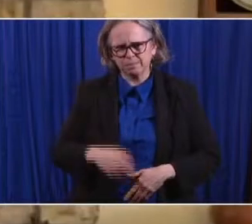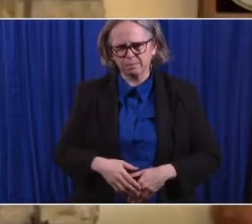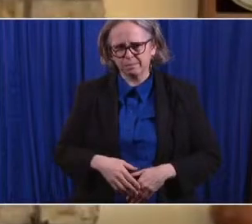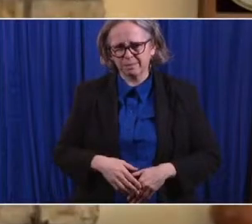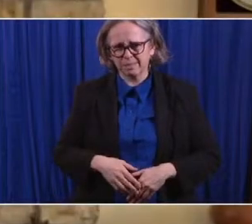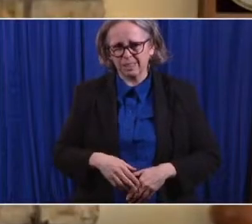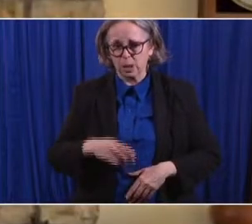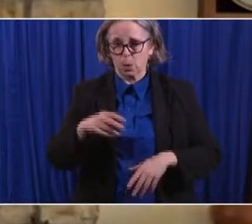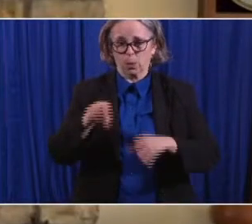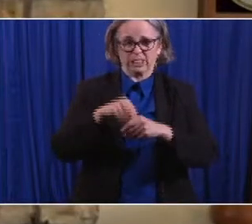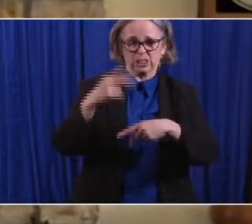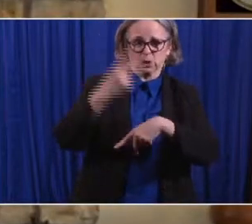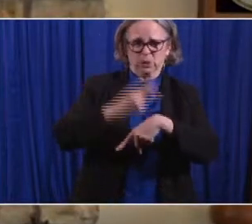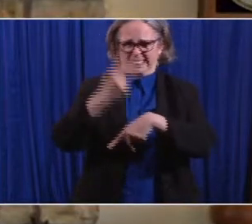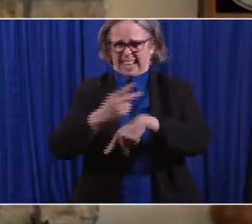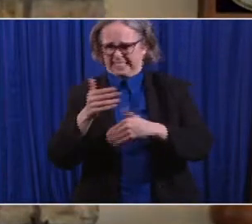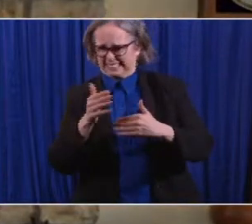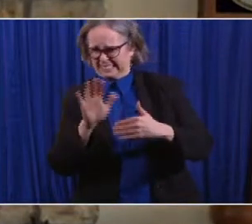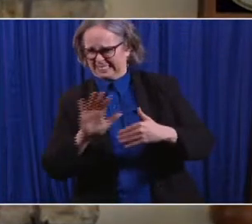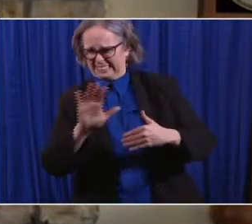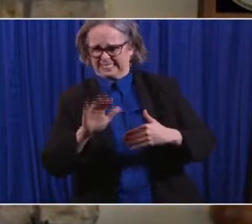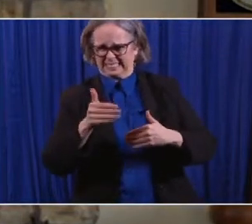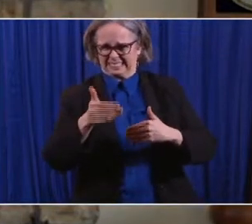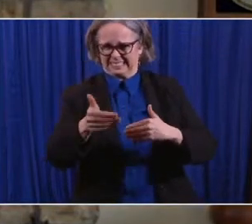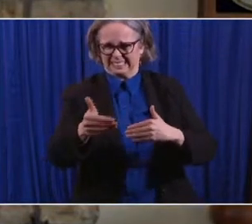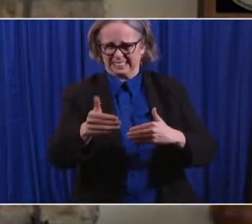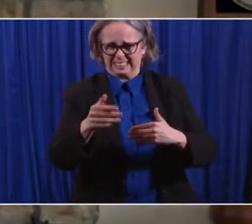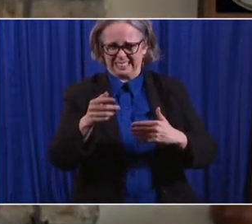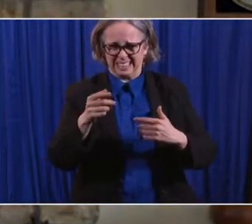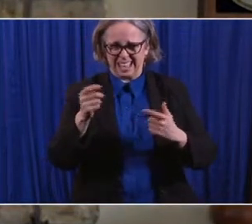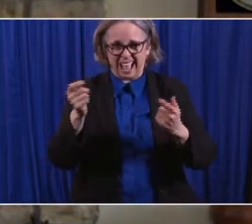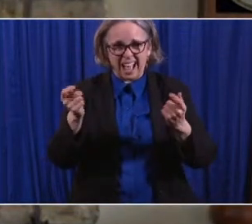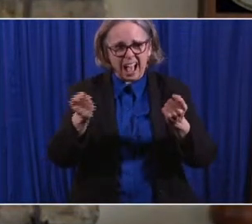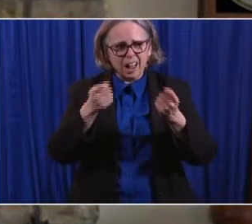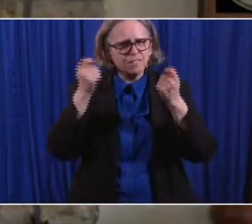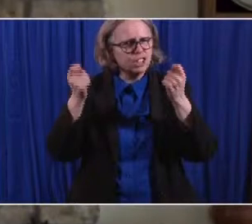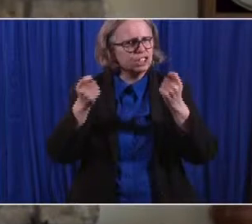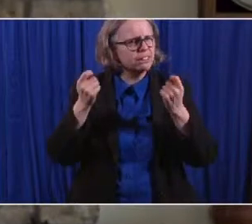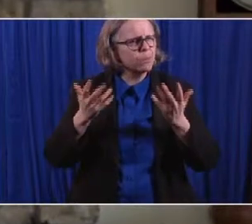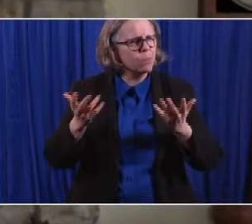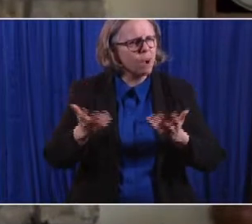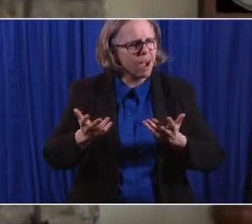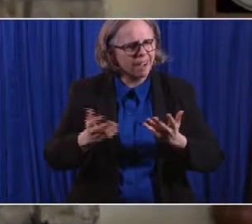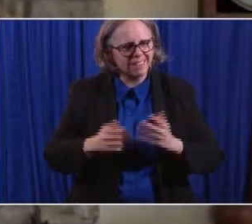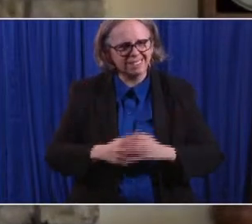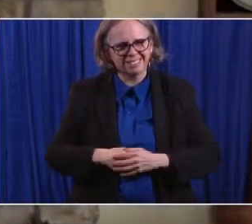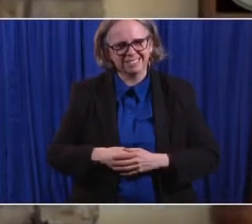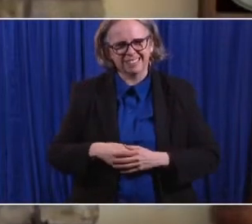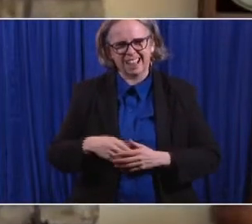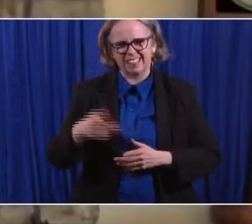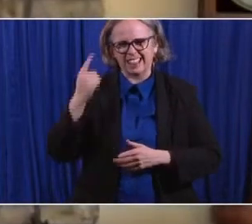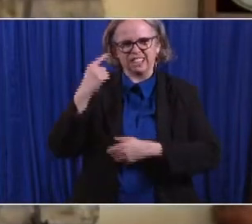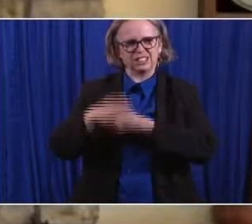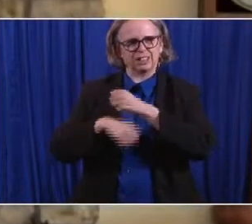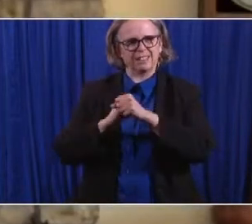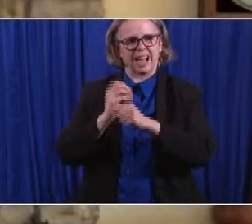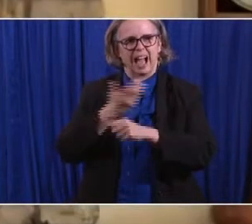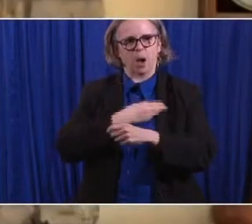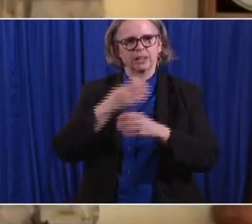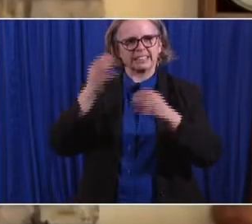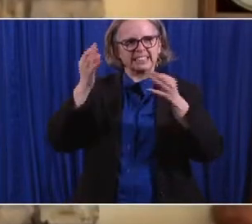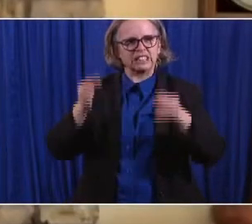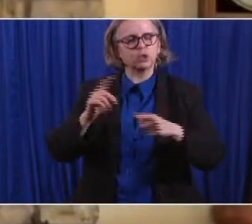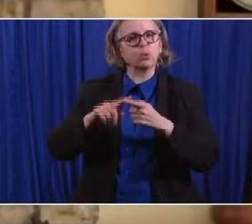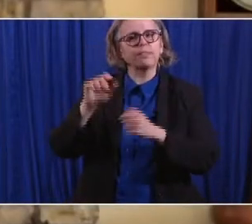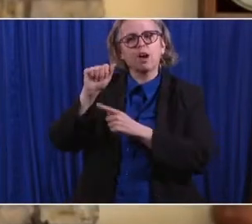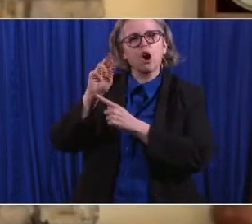the anniversary of the decision that we made in regard to the Arnold Classic, along with Mayor Ginther. And